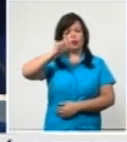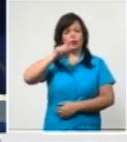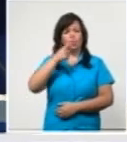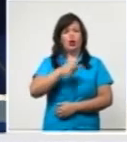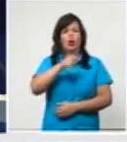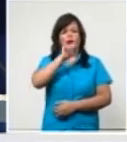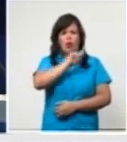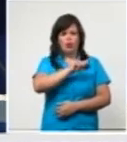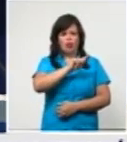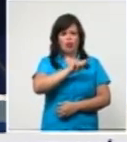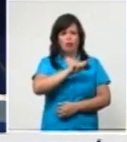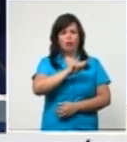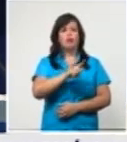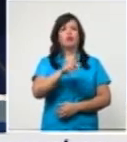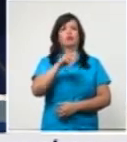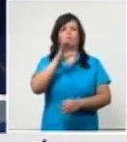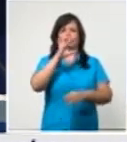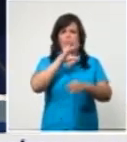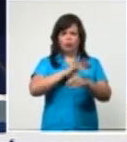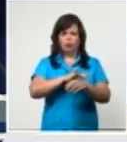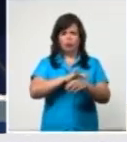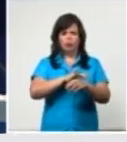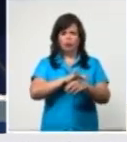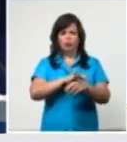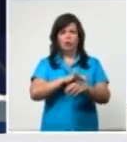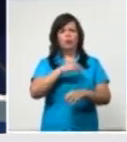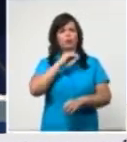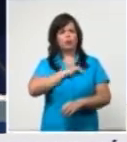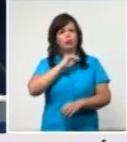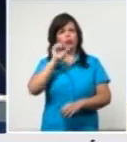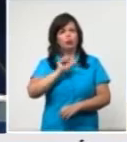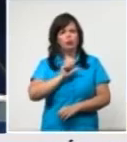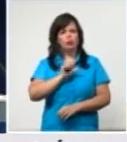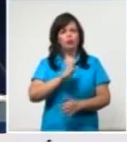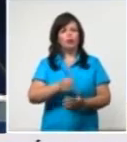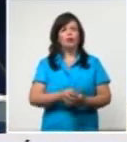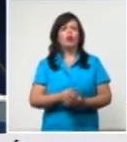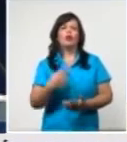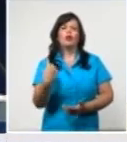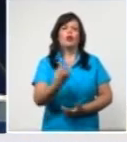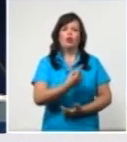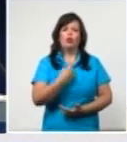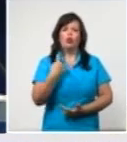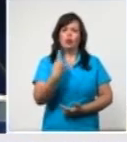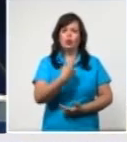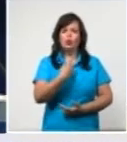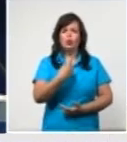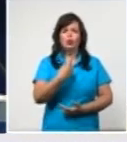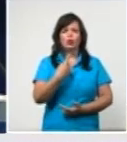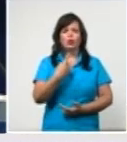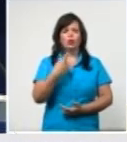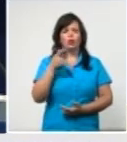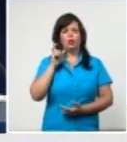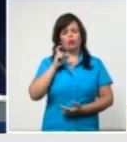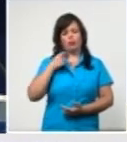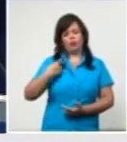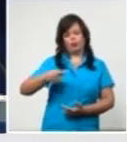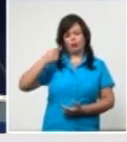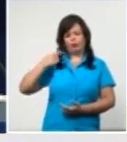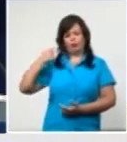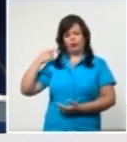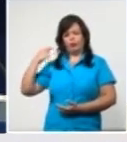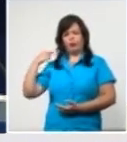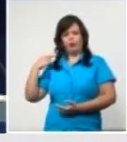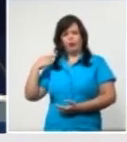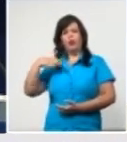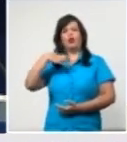1,171 male patients, which is the 50.3%. The 4 cases were symptomatic. We